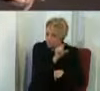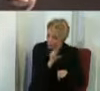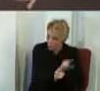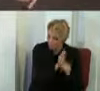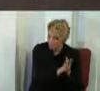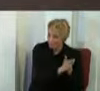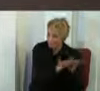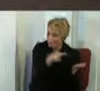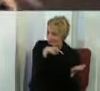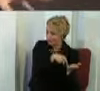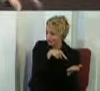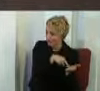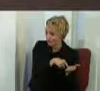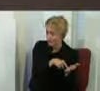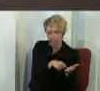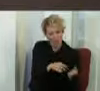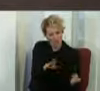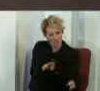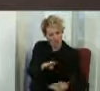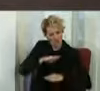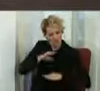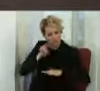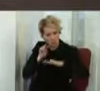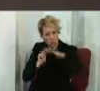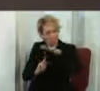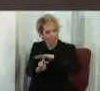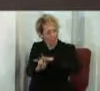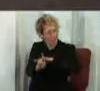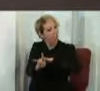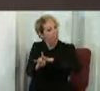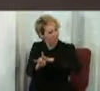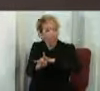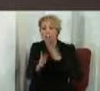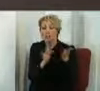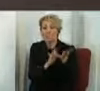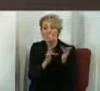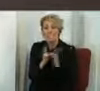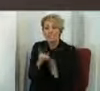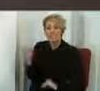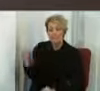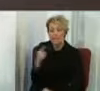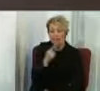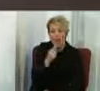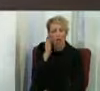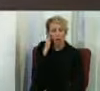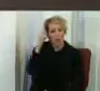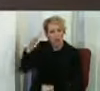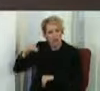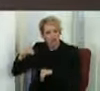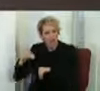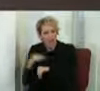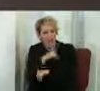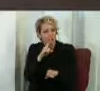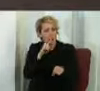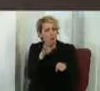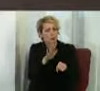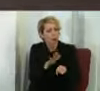morning from this gospel reading. It was a fulfillment when Jesus said, I will send you